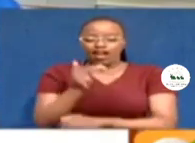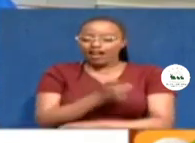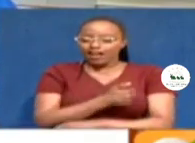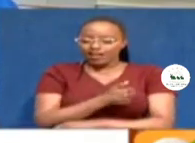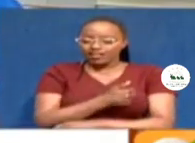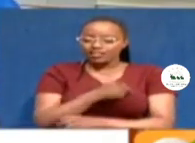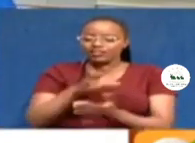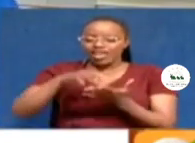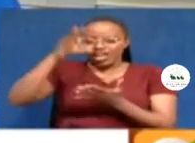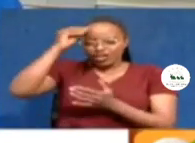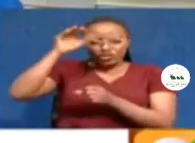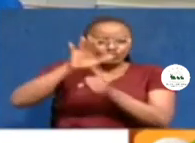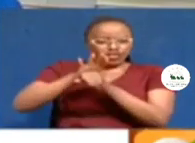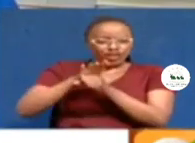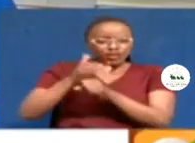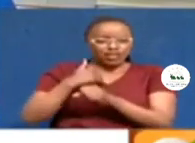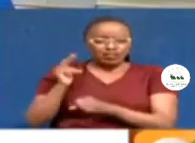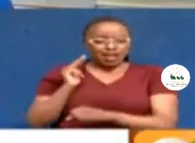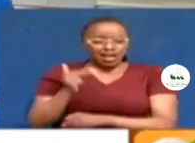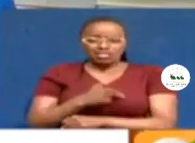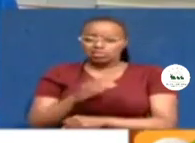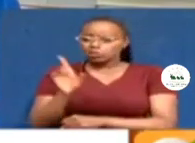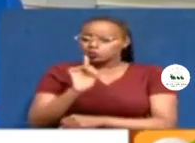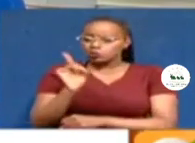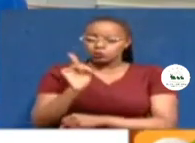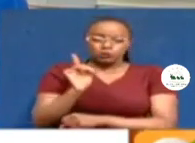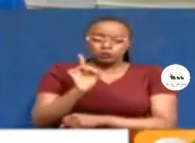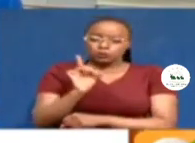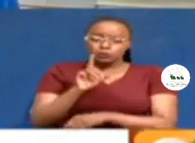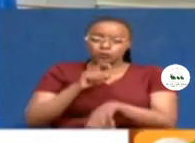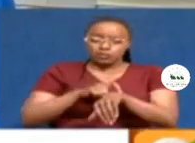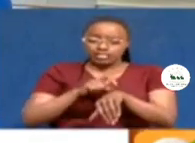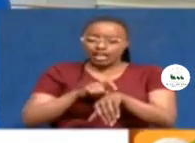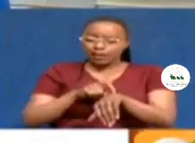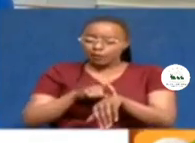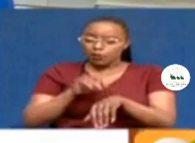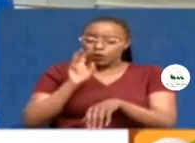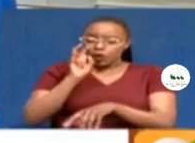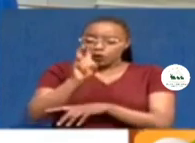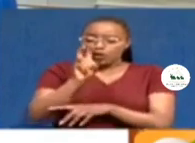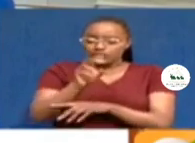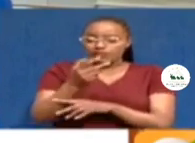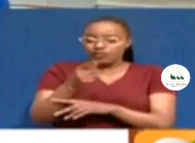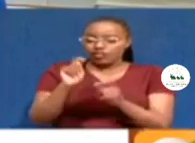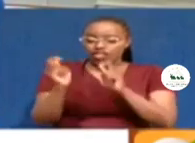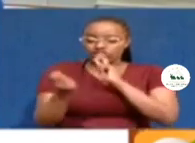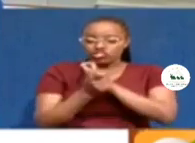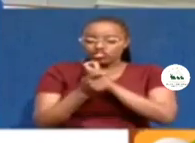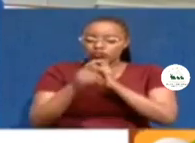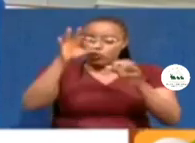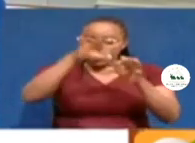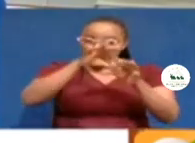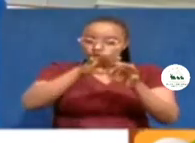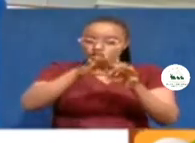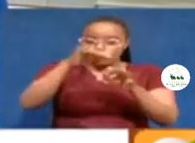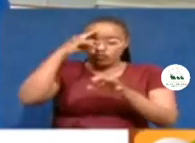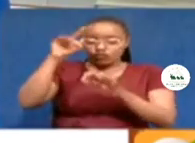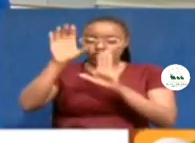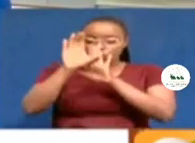overly educated. In fact, we are not. When we were voting in the referendum that gave us what